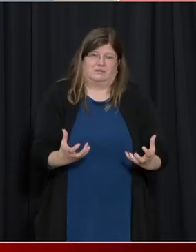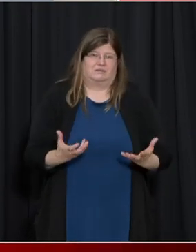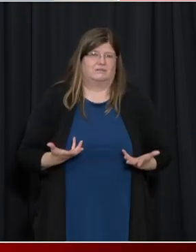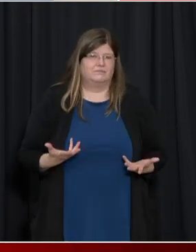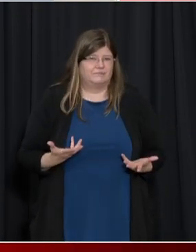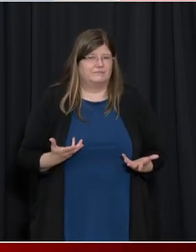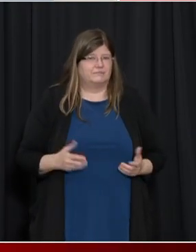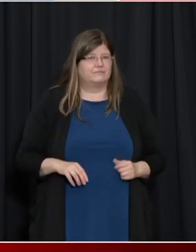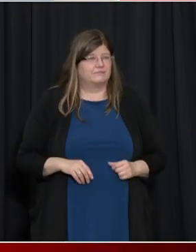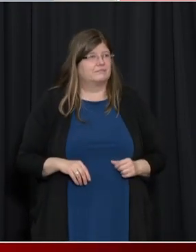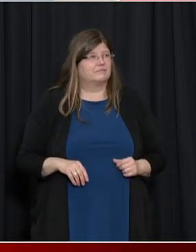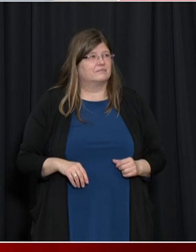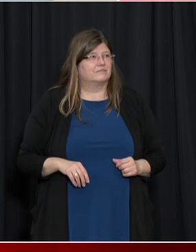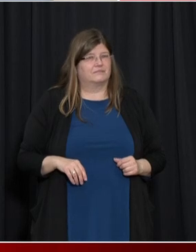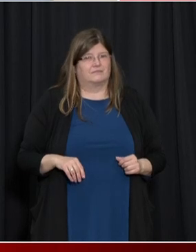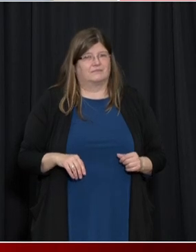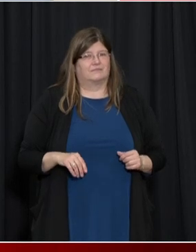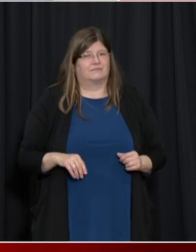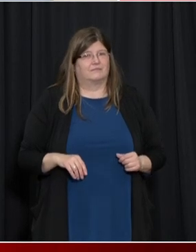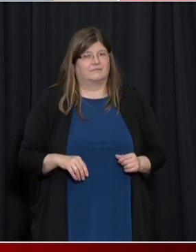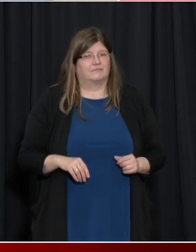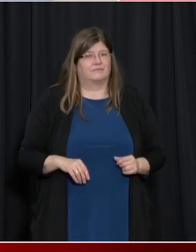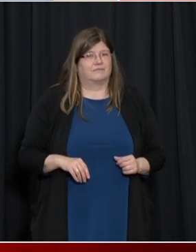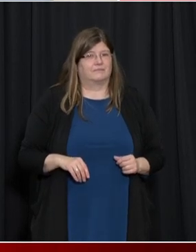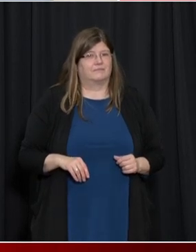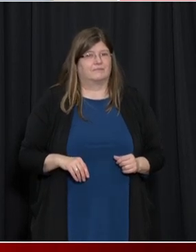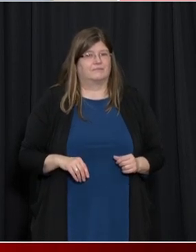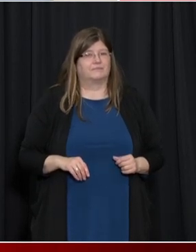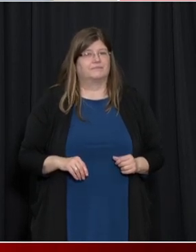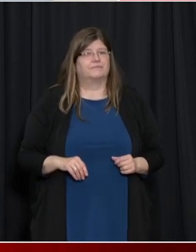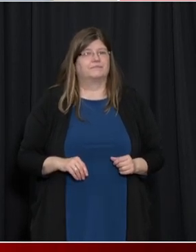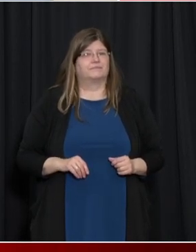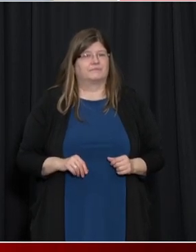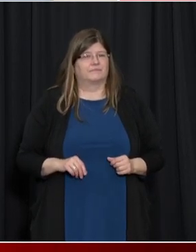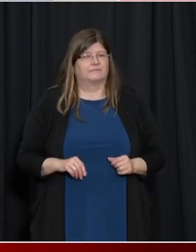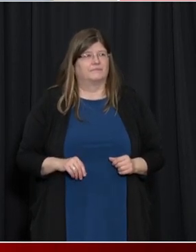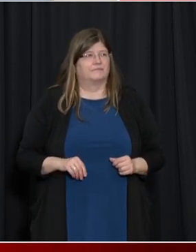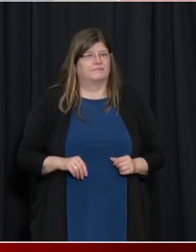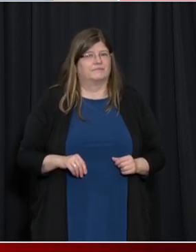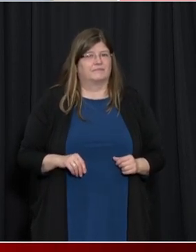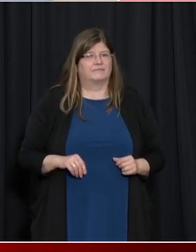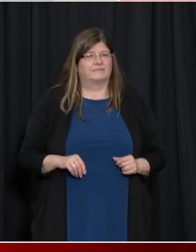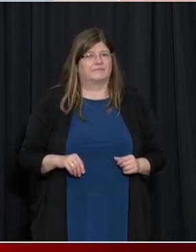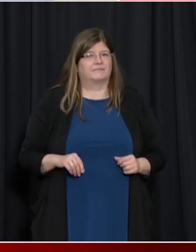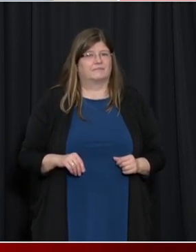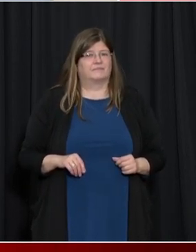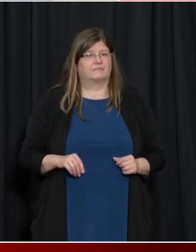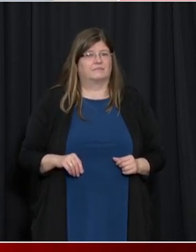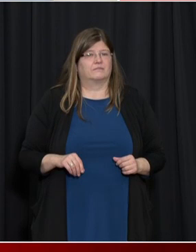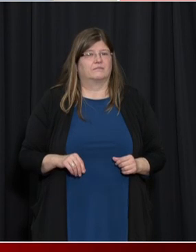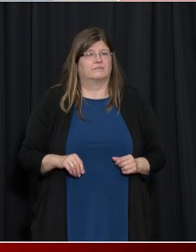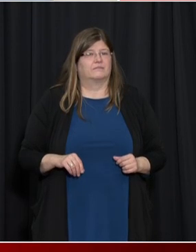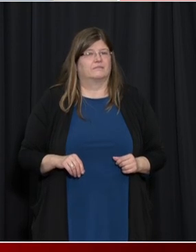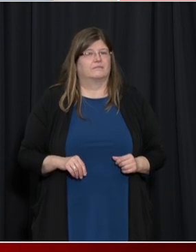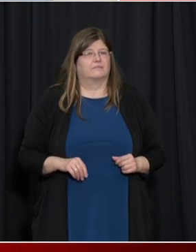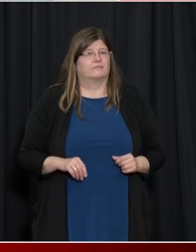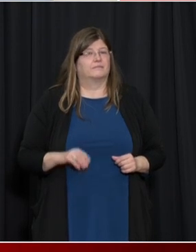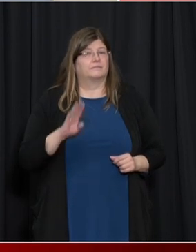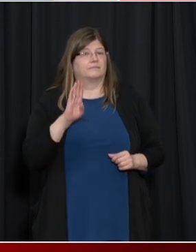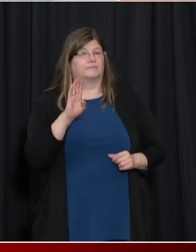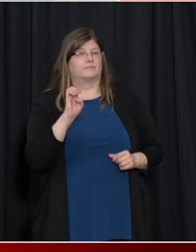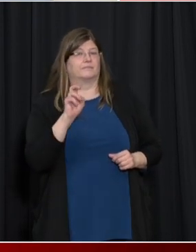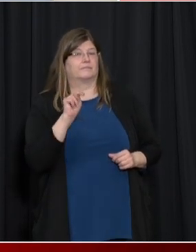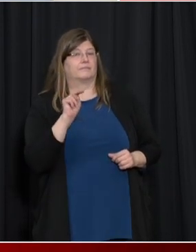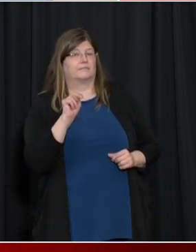Yes, Mark. Hold on 1 second. On the Metries, Go ahead, Bennett. On the metric